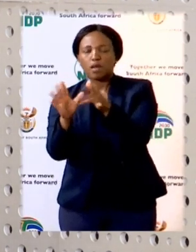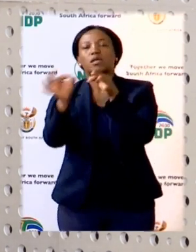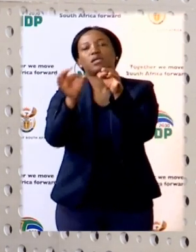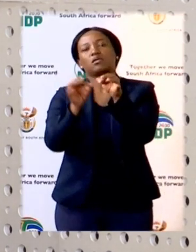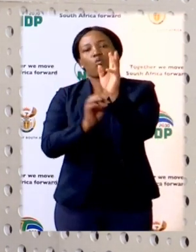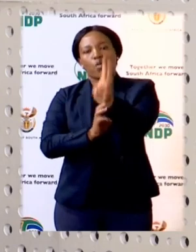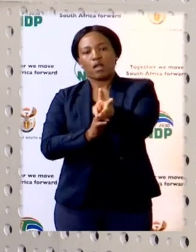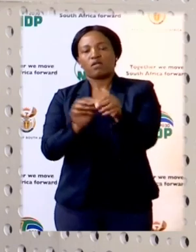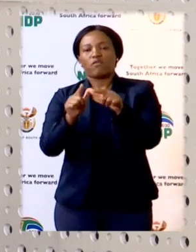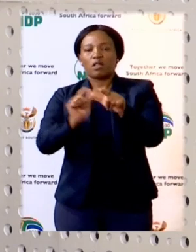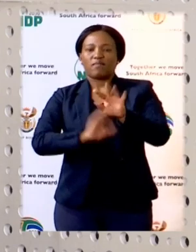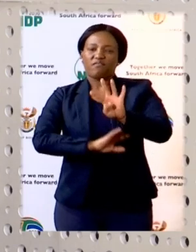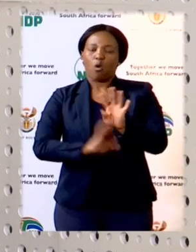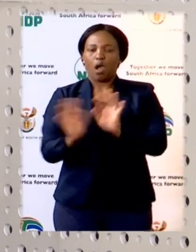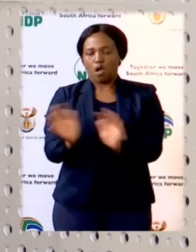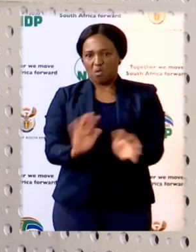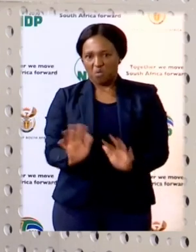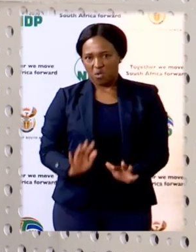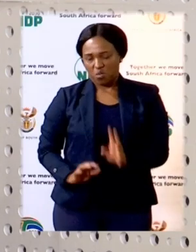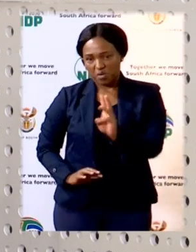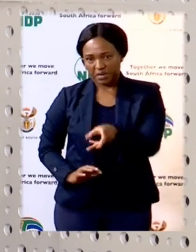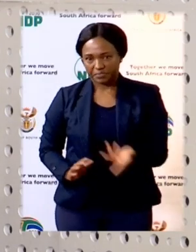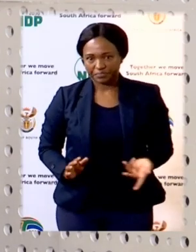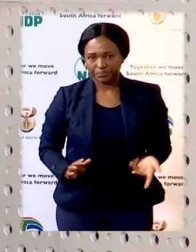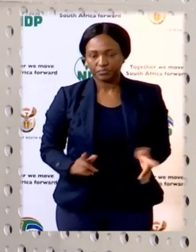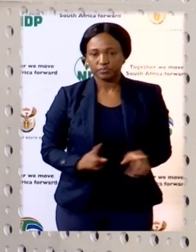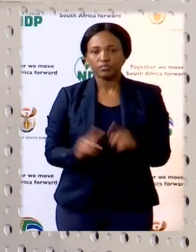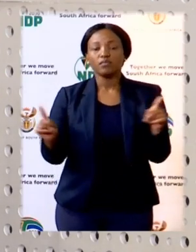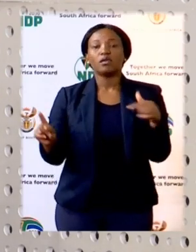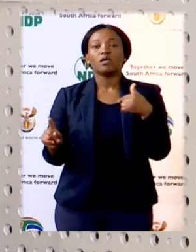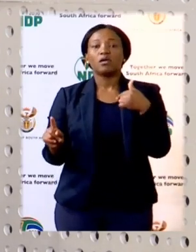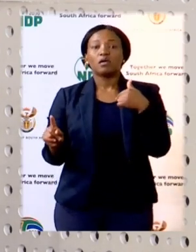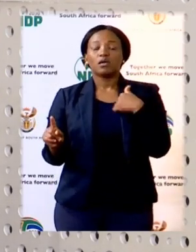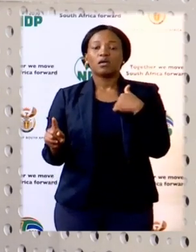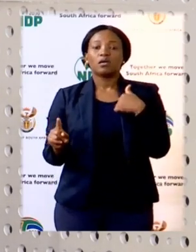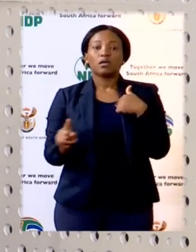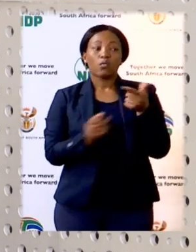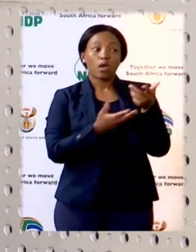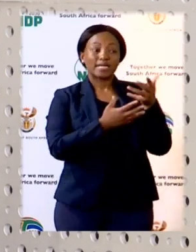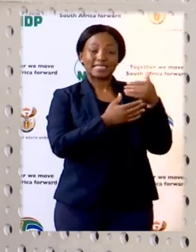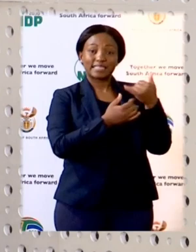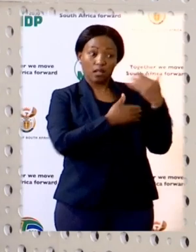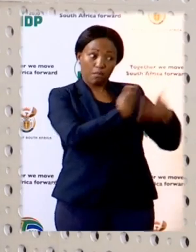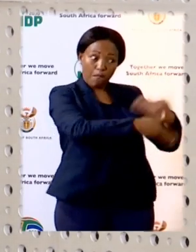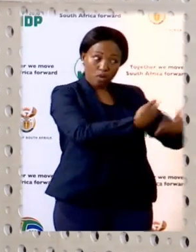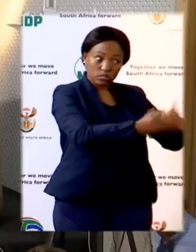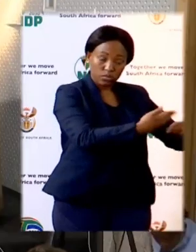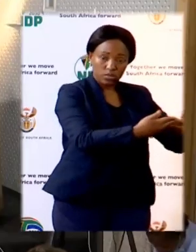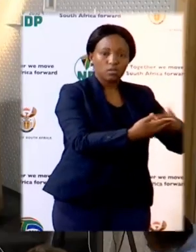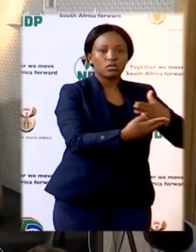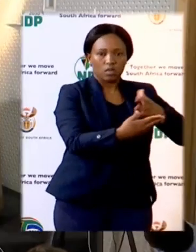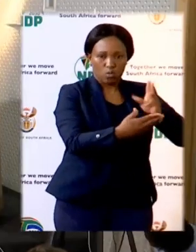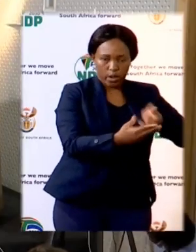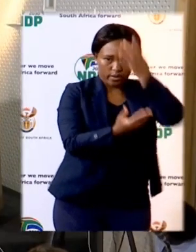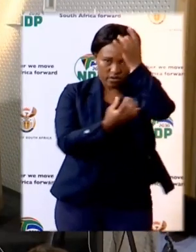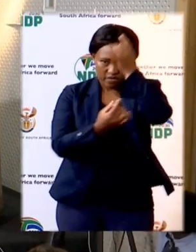covering so that at least it's clear that this issue will be coming to the nation. It's still in process. Thank you very much,